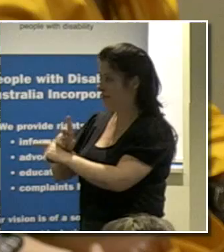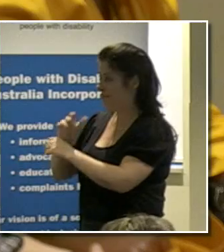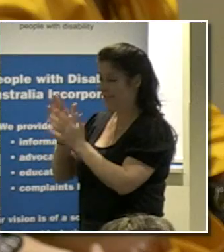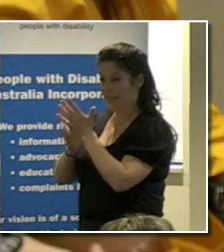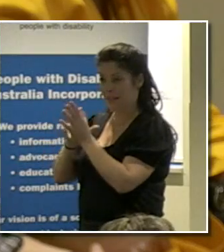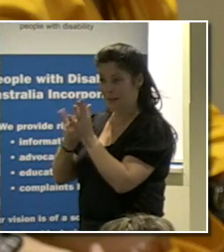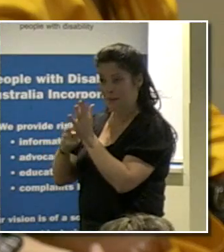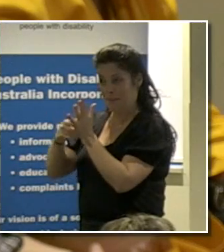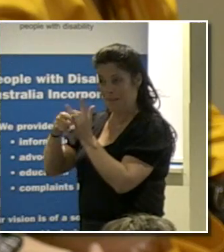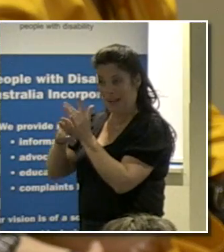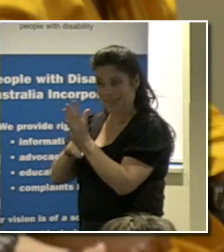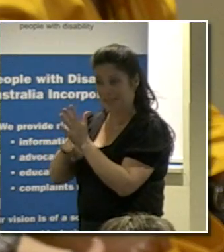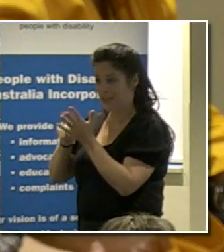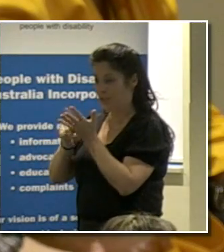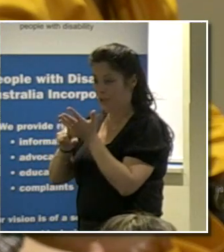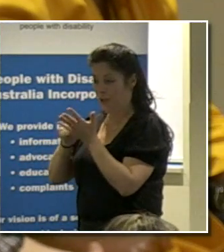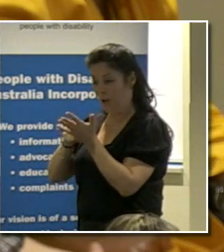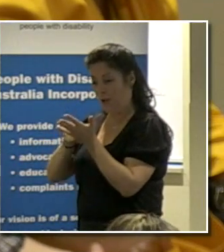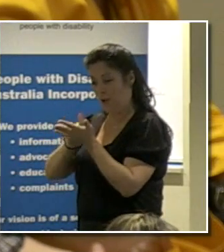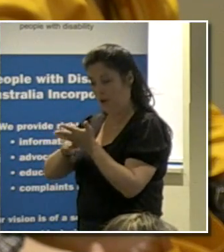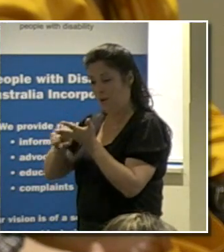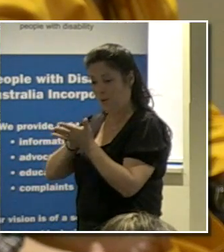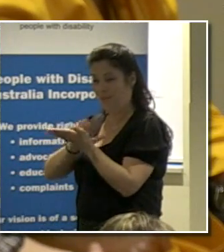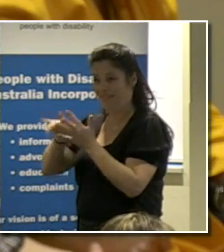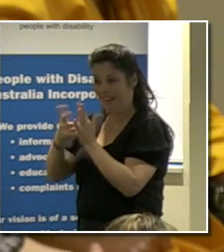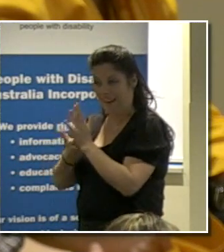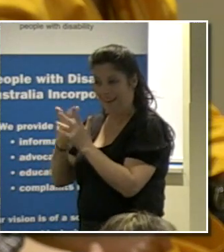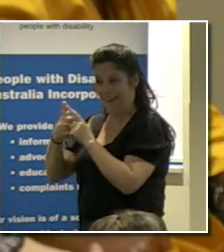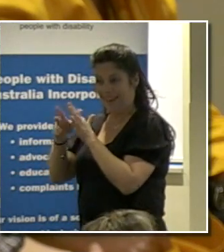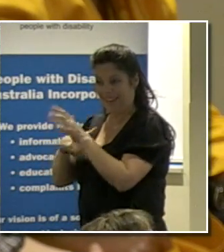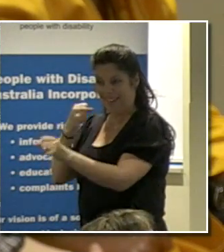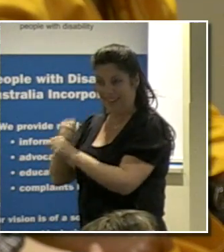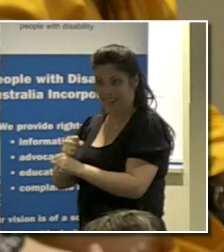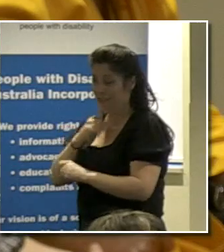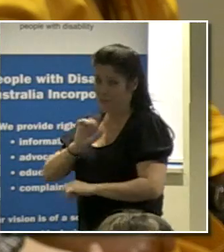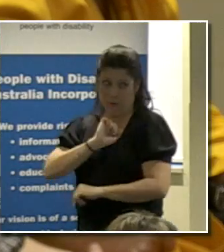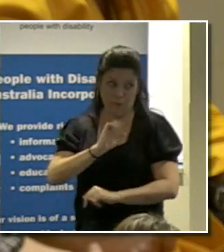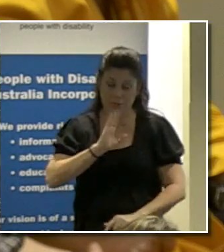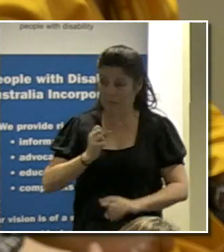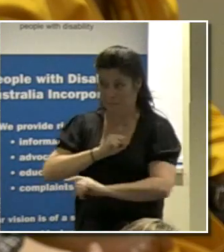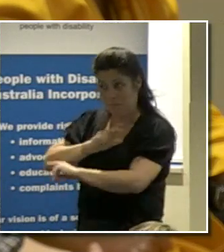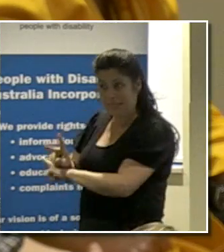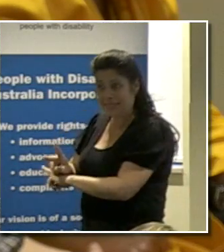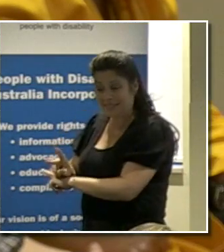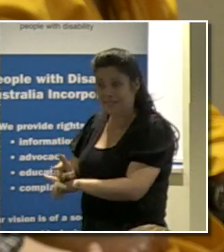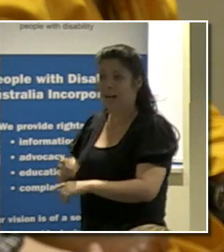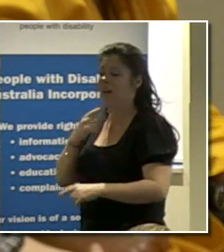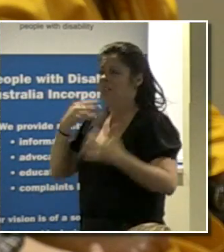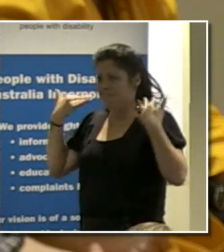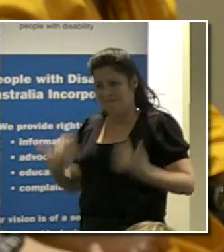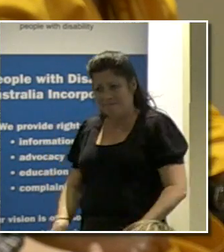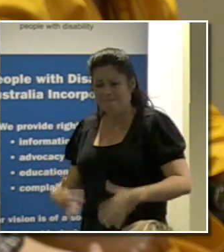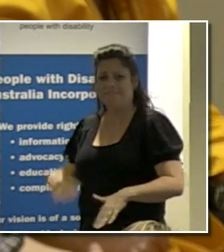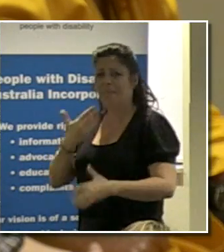King. So I just wanted to say thank you for drawing and PWD in general for drawing our attention to